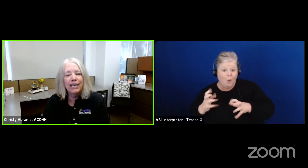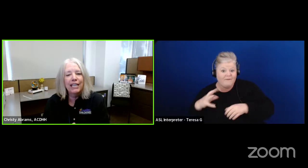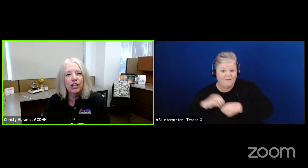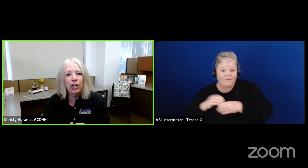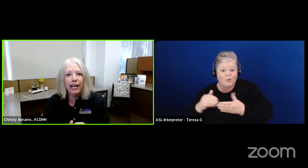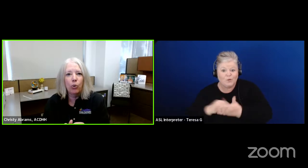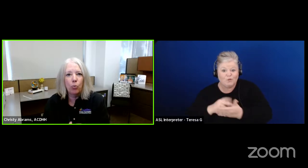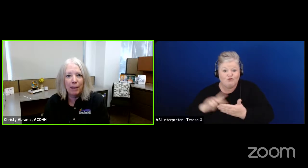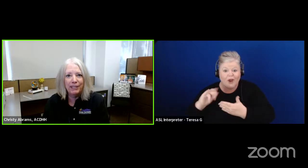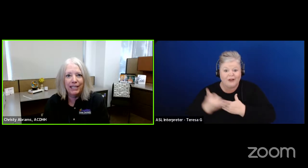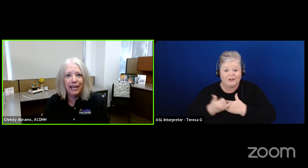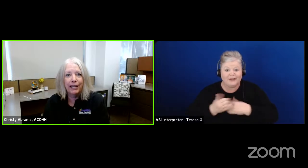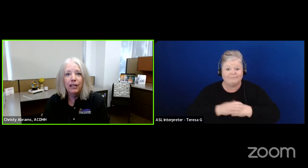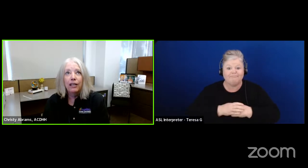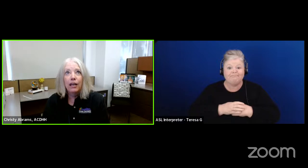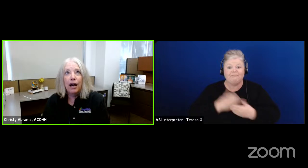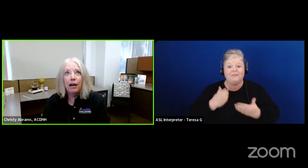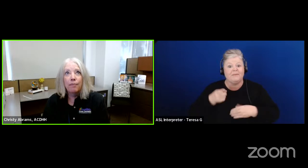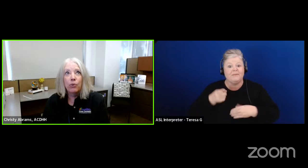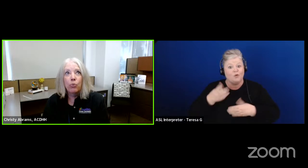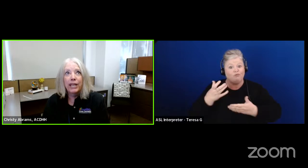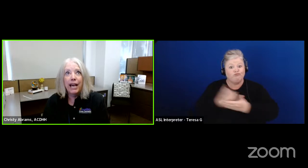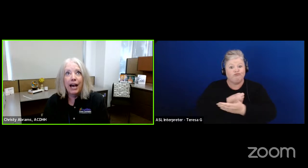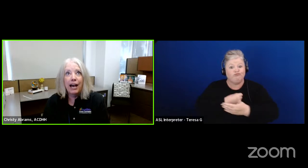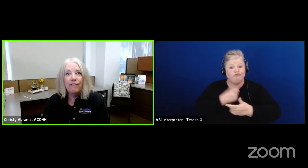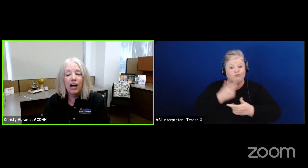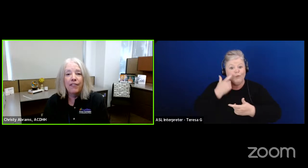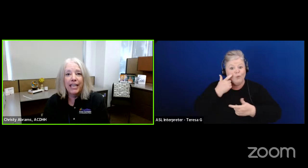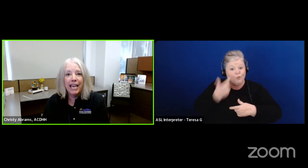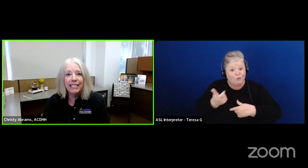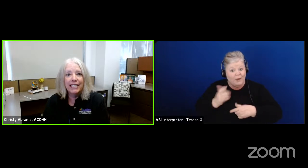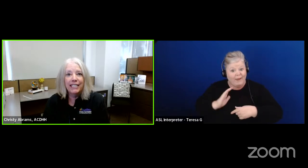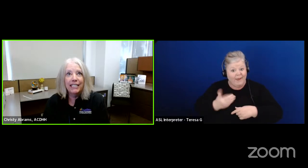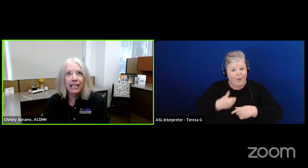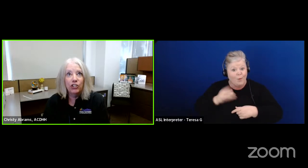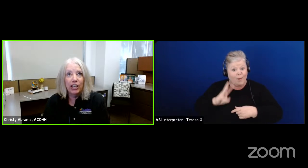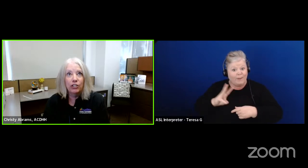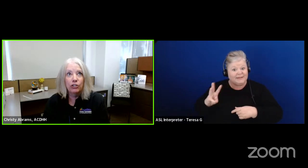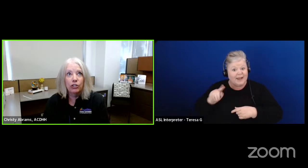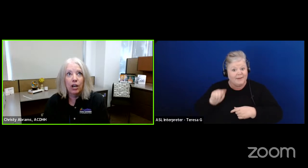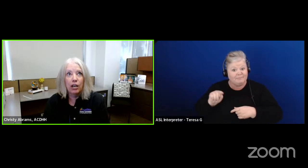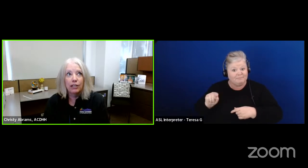an opportunity to look at our website, we have on the